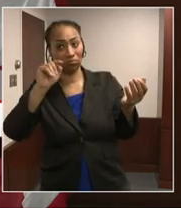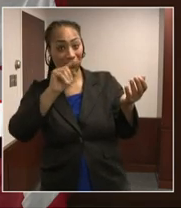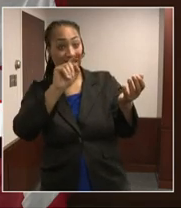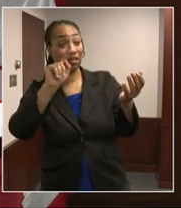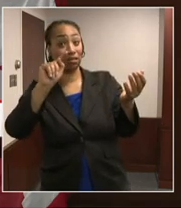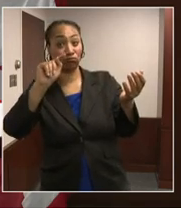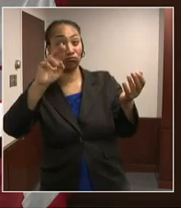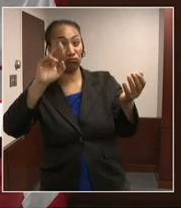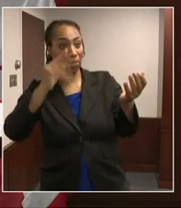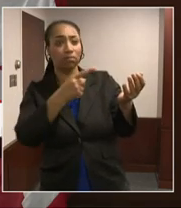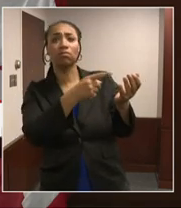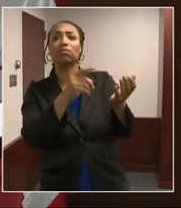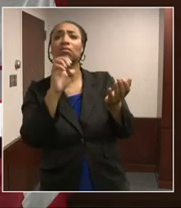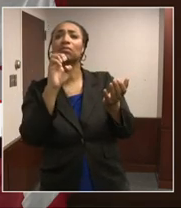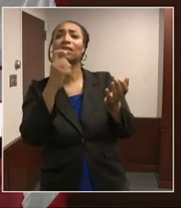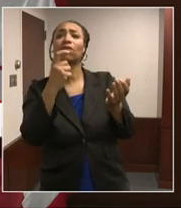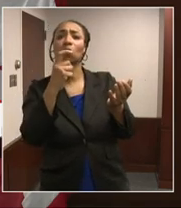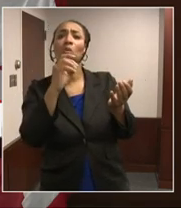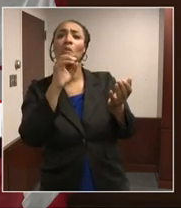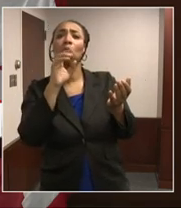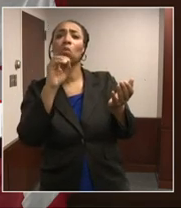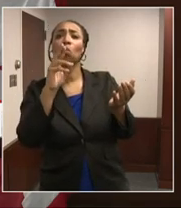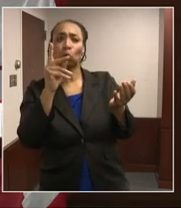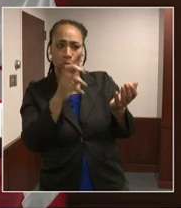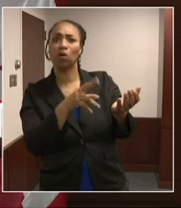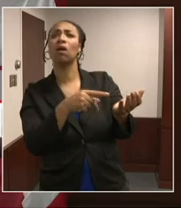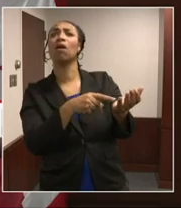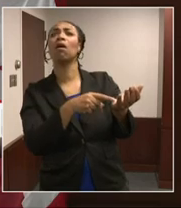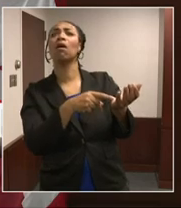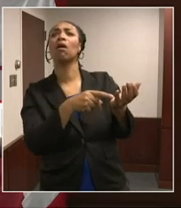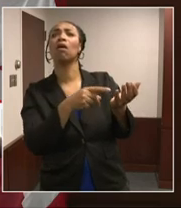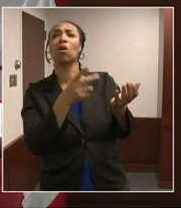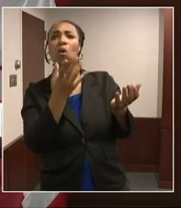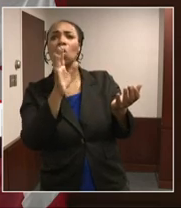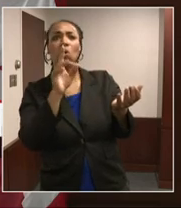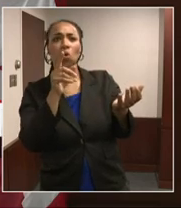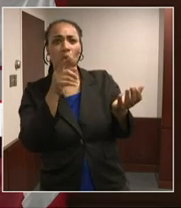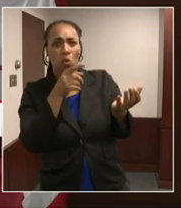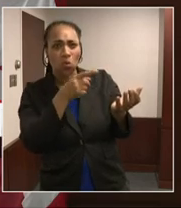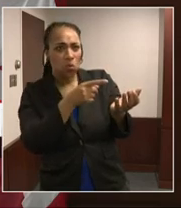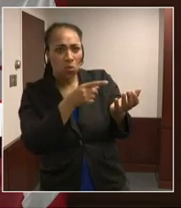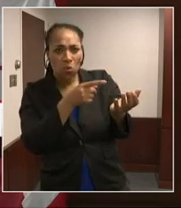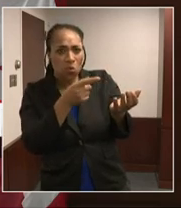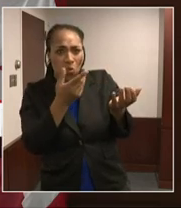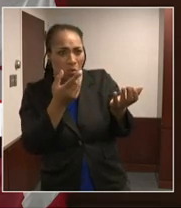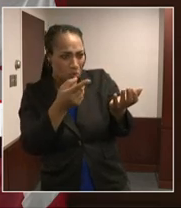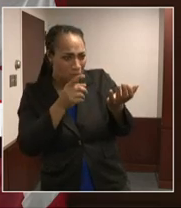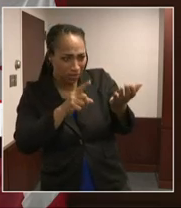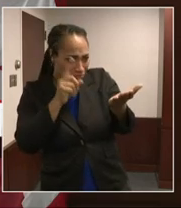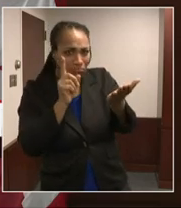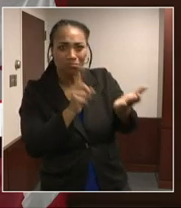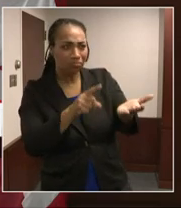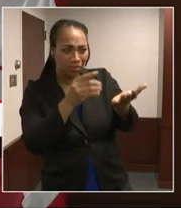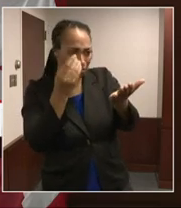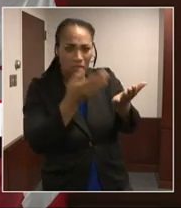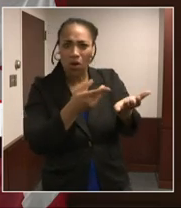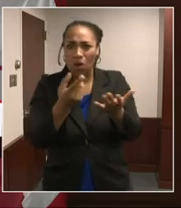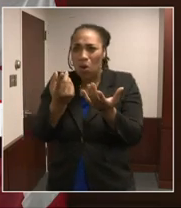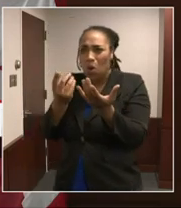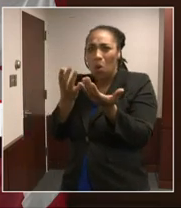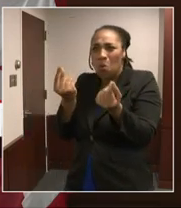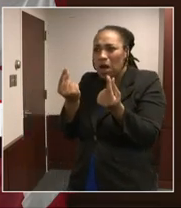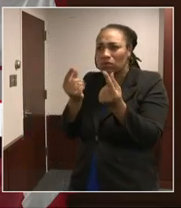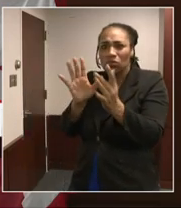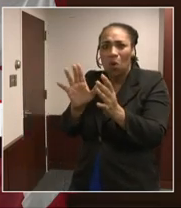the city residents are hearing you? My response on the measure at the House is the